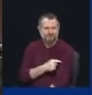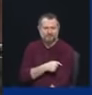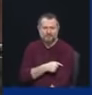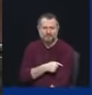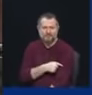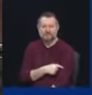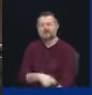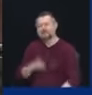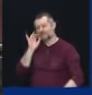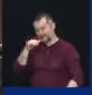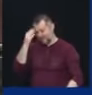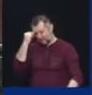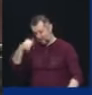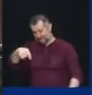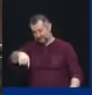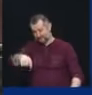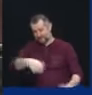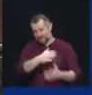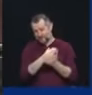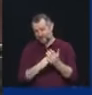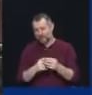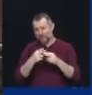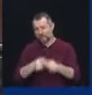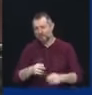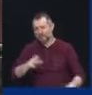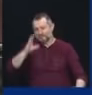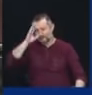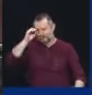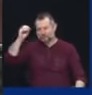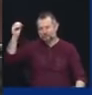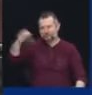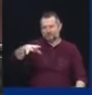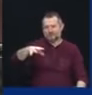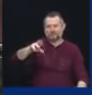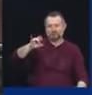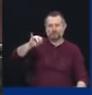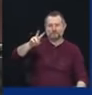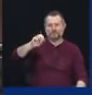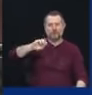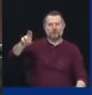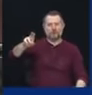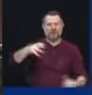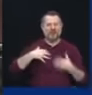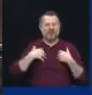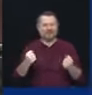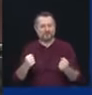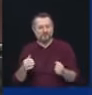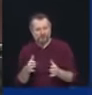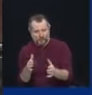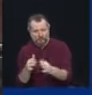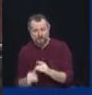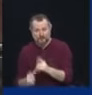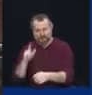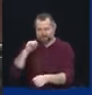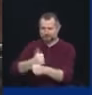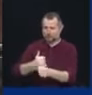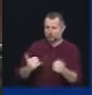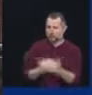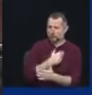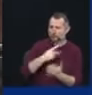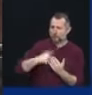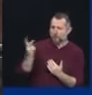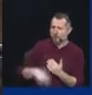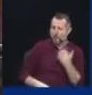is Sun River Health, where we're going to start a new program where we understand